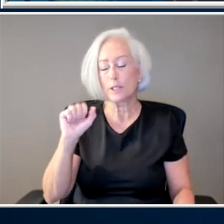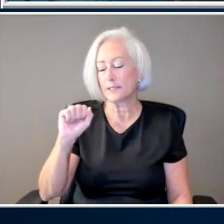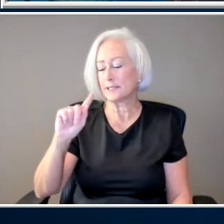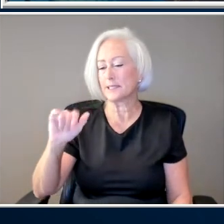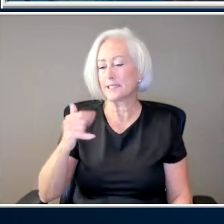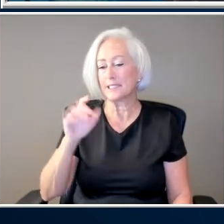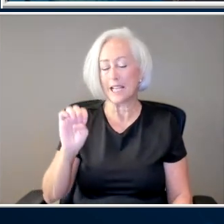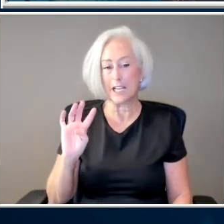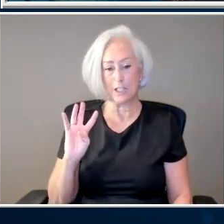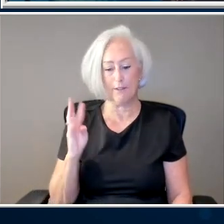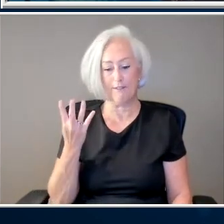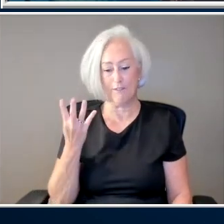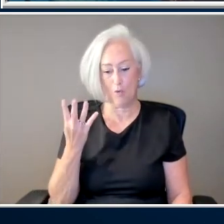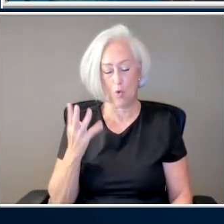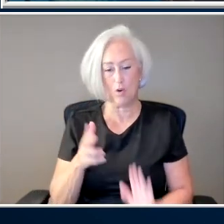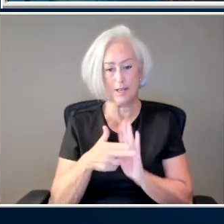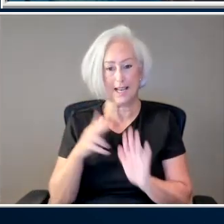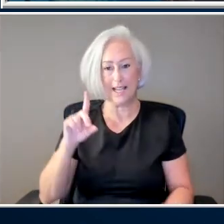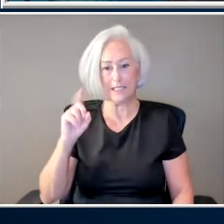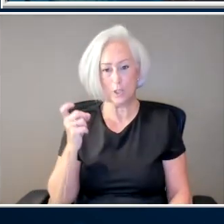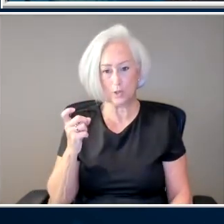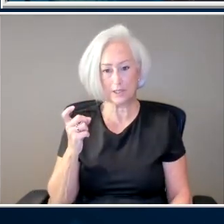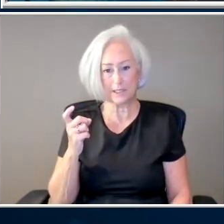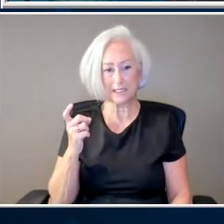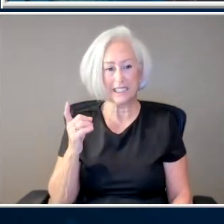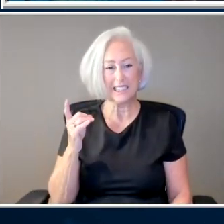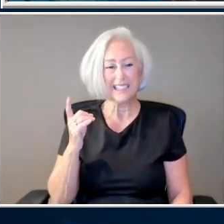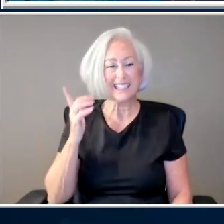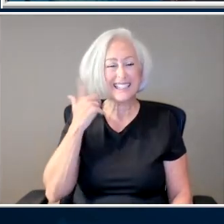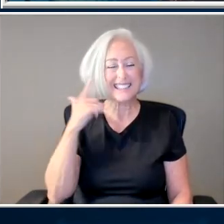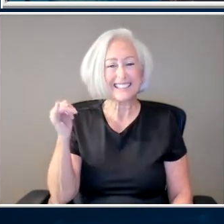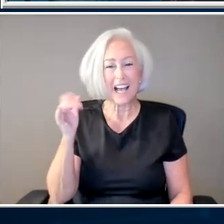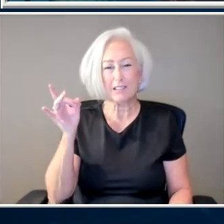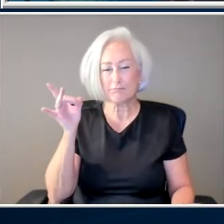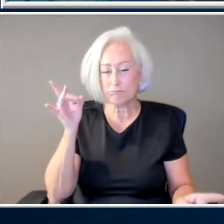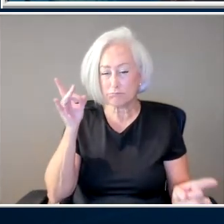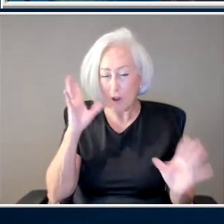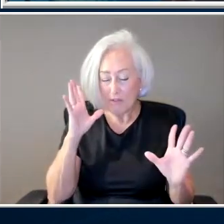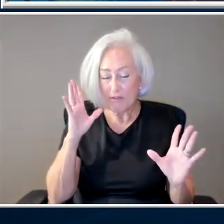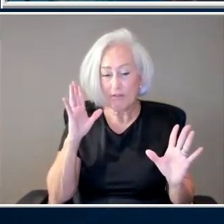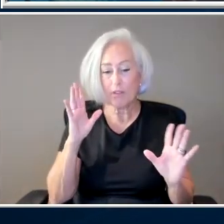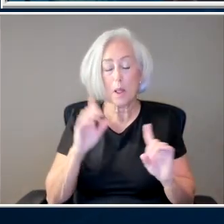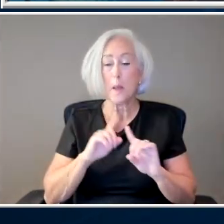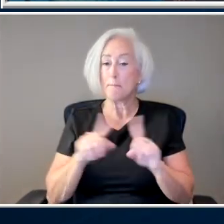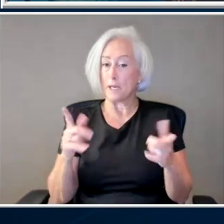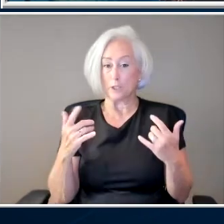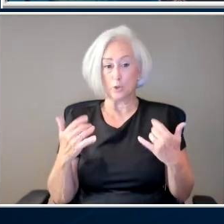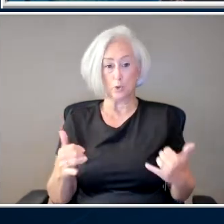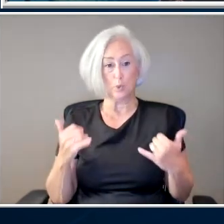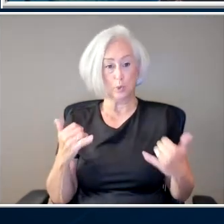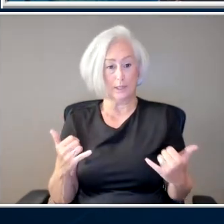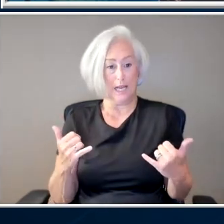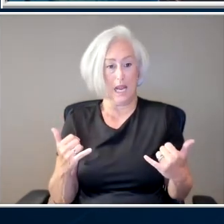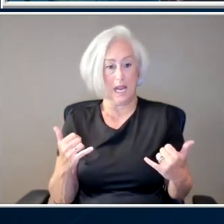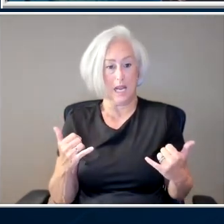just sounds bleak, Dr. Sharma. But in today's terms, with what we know and how advanced we are, what does that actually mean?